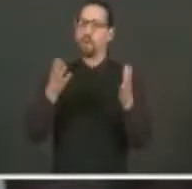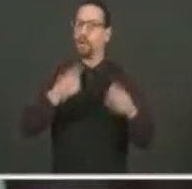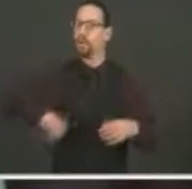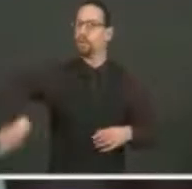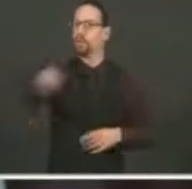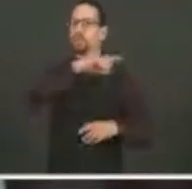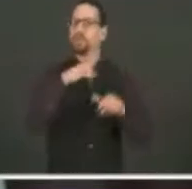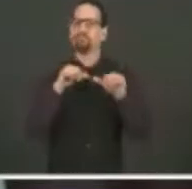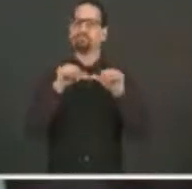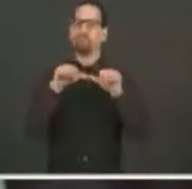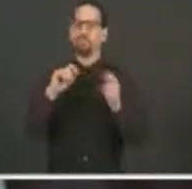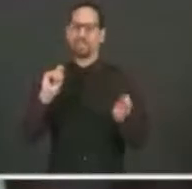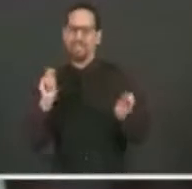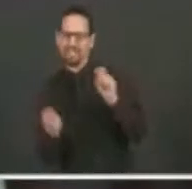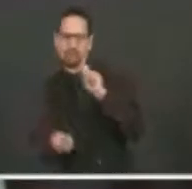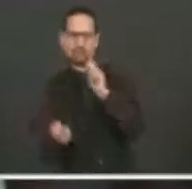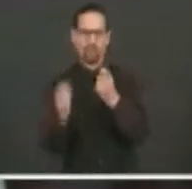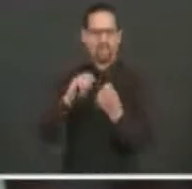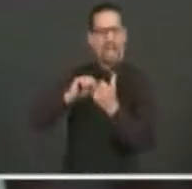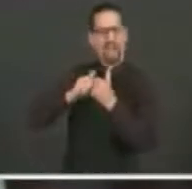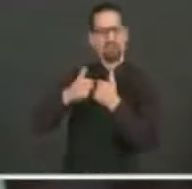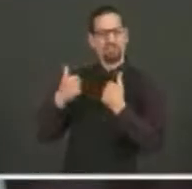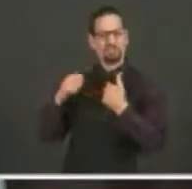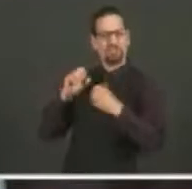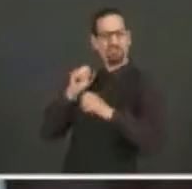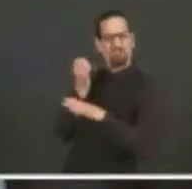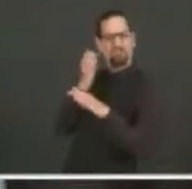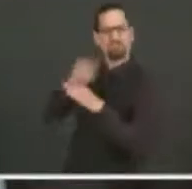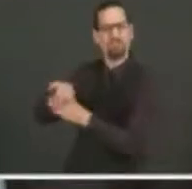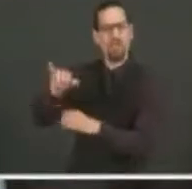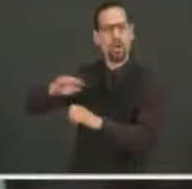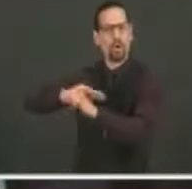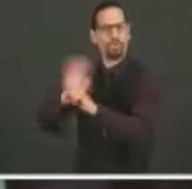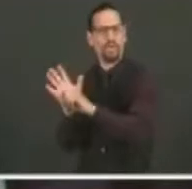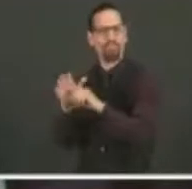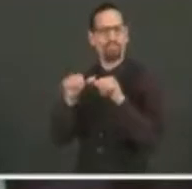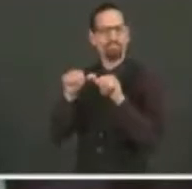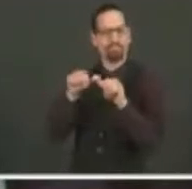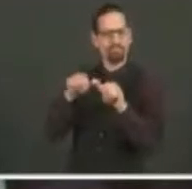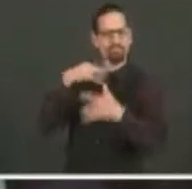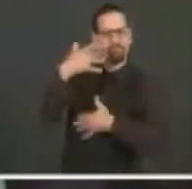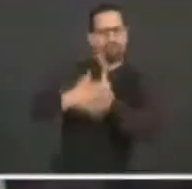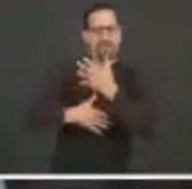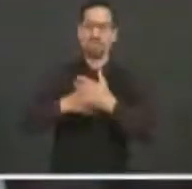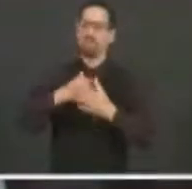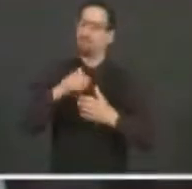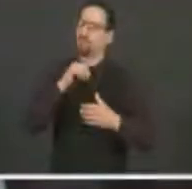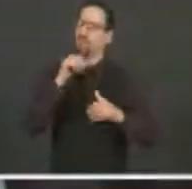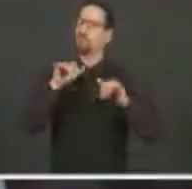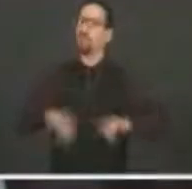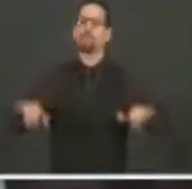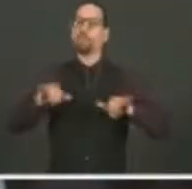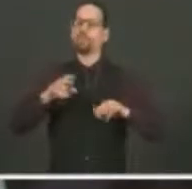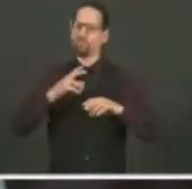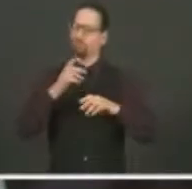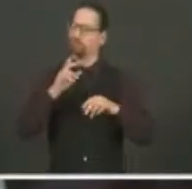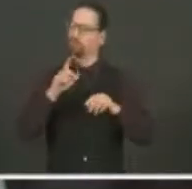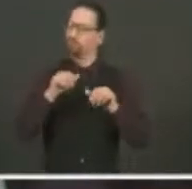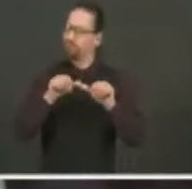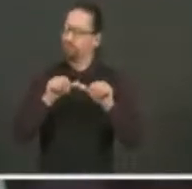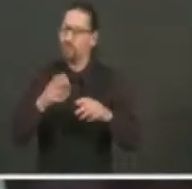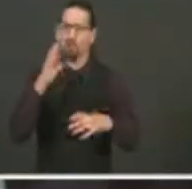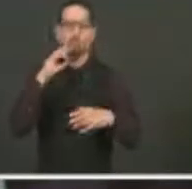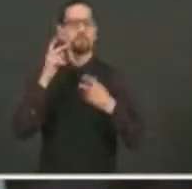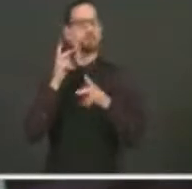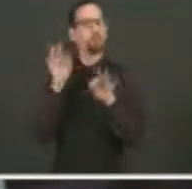made have made a difference and have been literally and truly saving lives and keeping people out of the hospital. Having